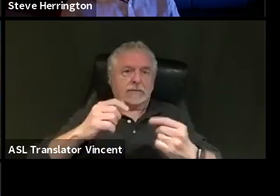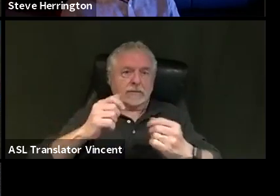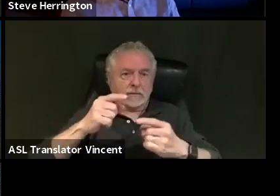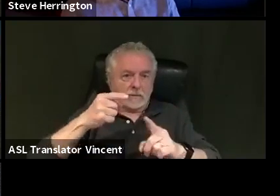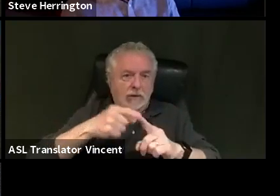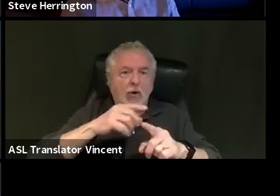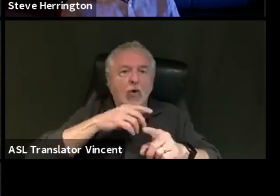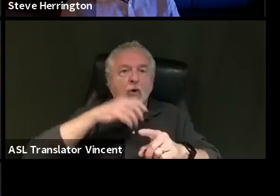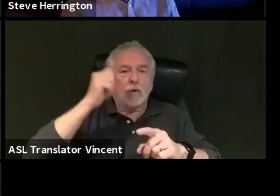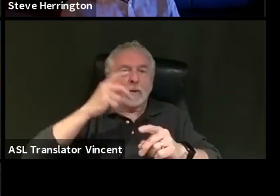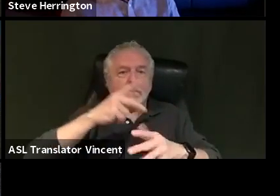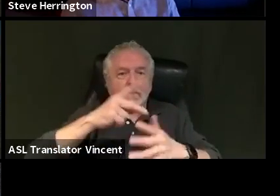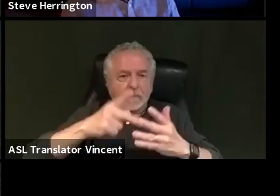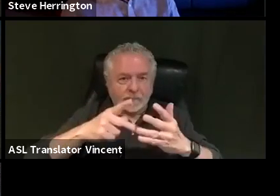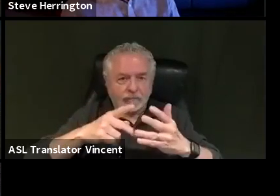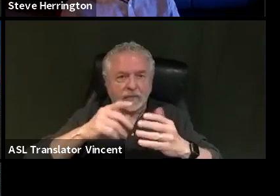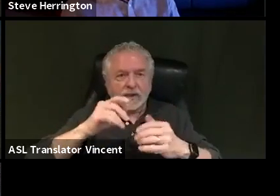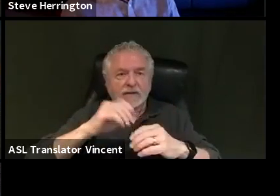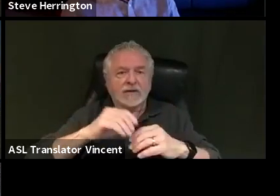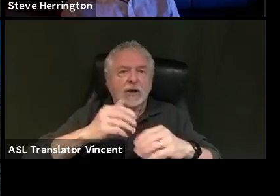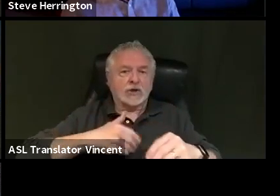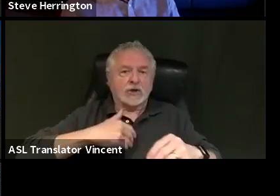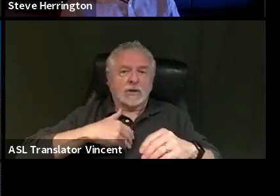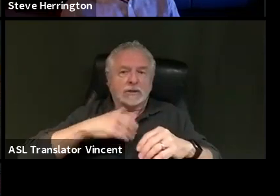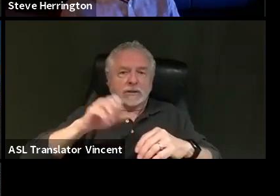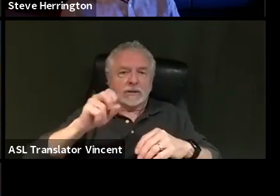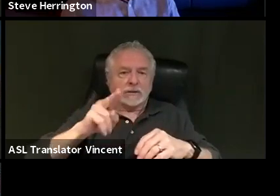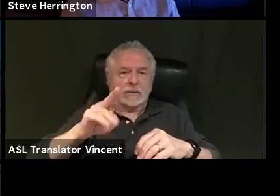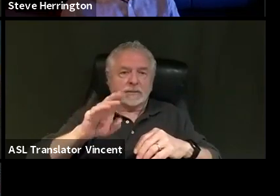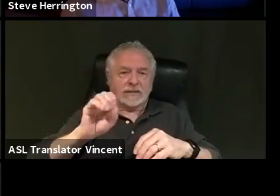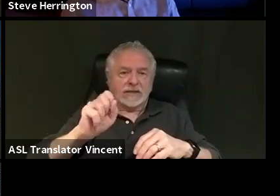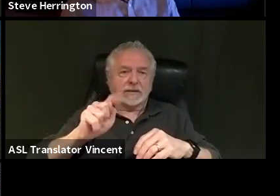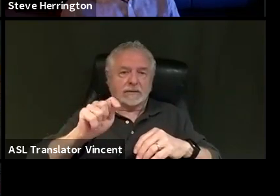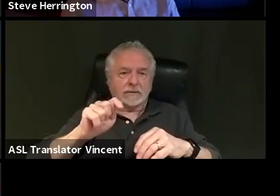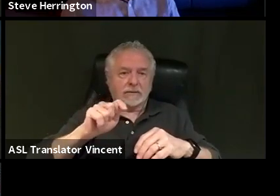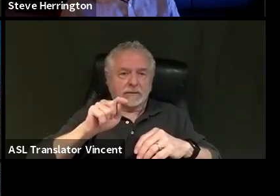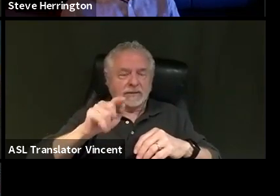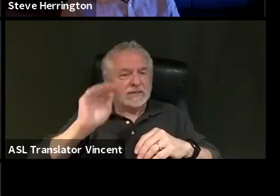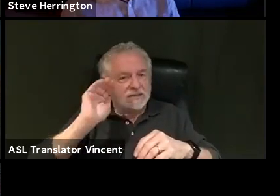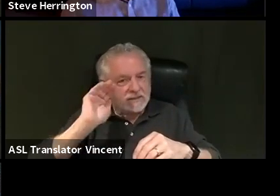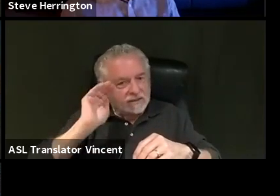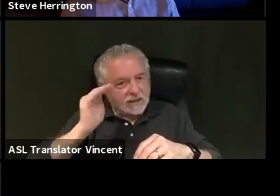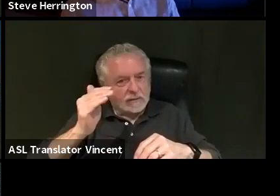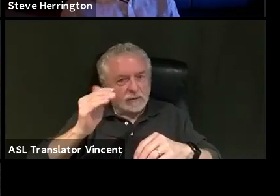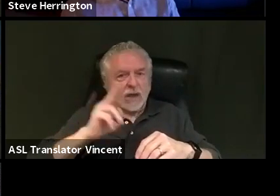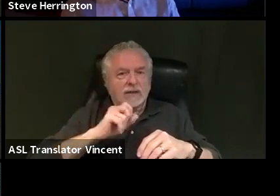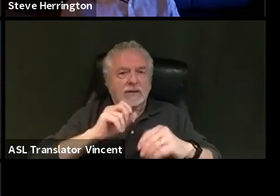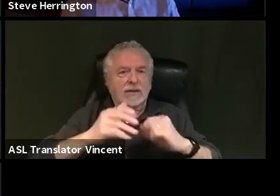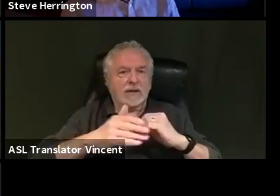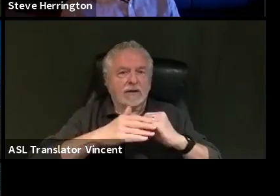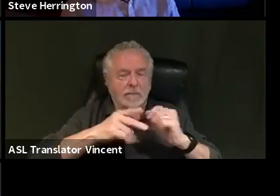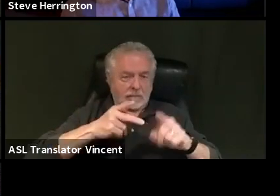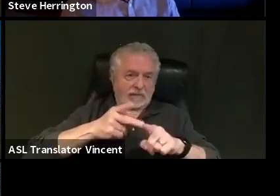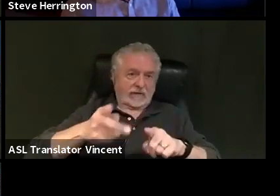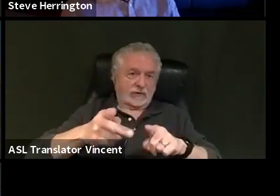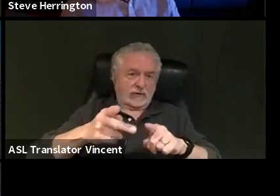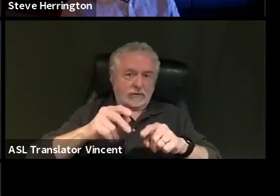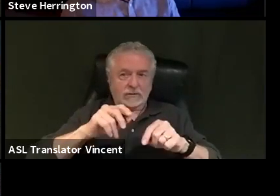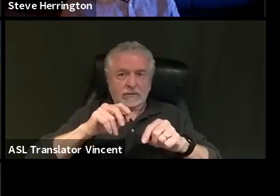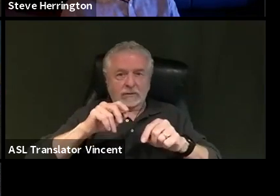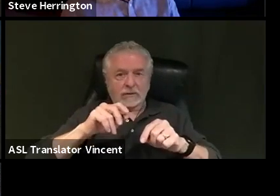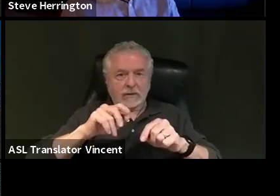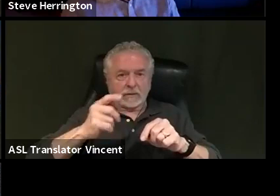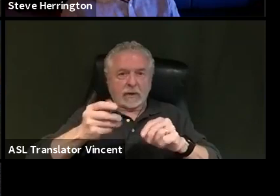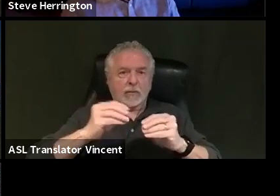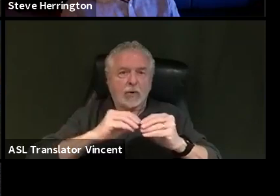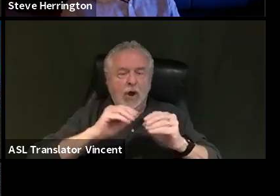particularly in an older population, but even in a younger subset, it seems to us as health professionals a little